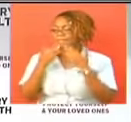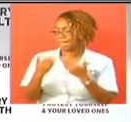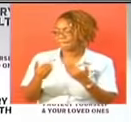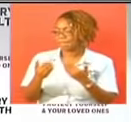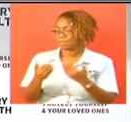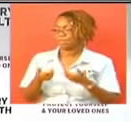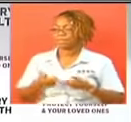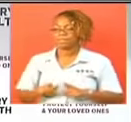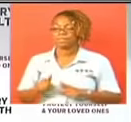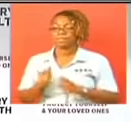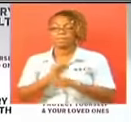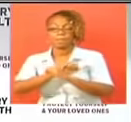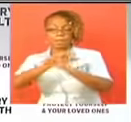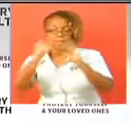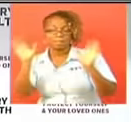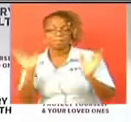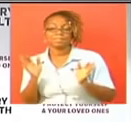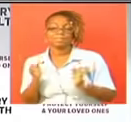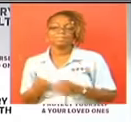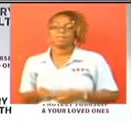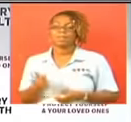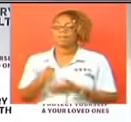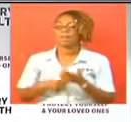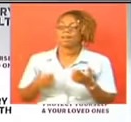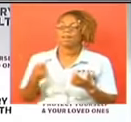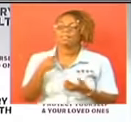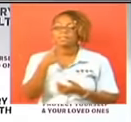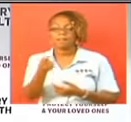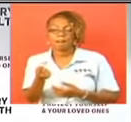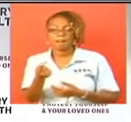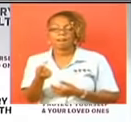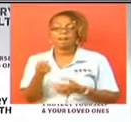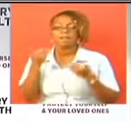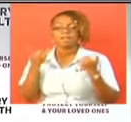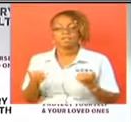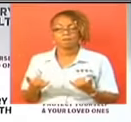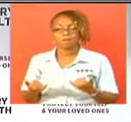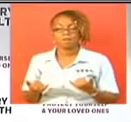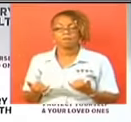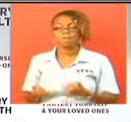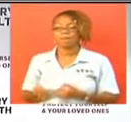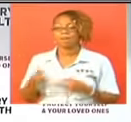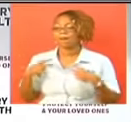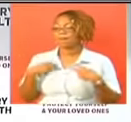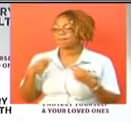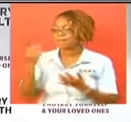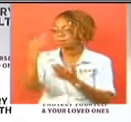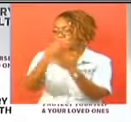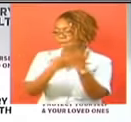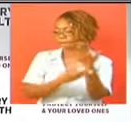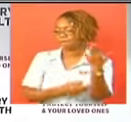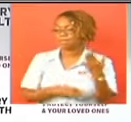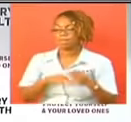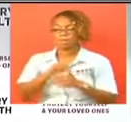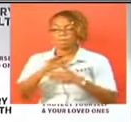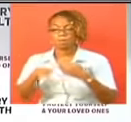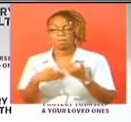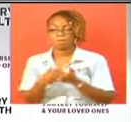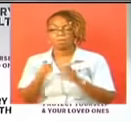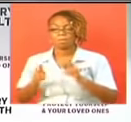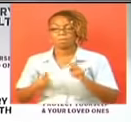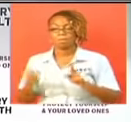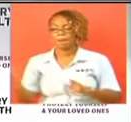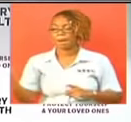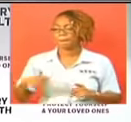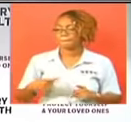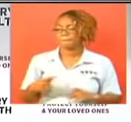Yes, so what I've said is that we have now, on your form, we have a screening form that everyone fills out when you're